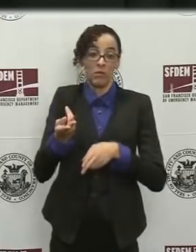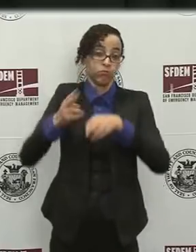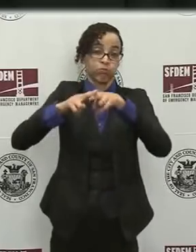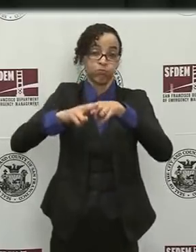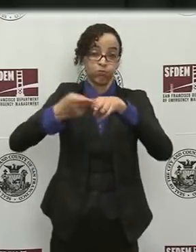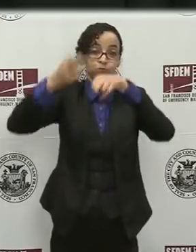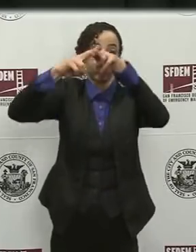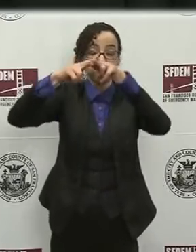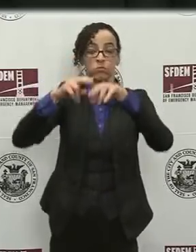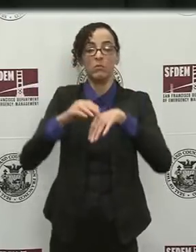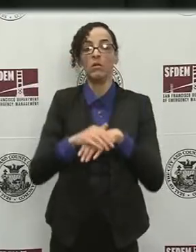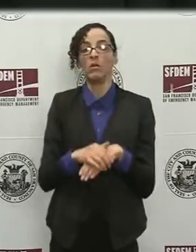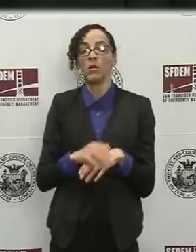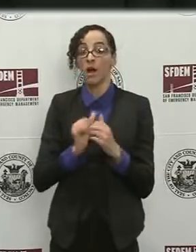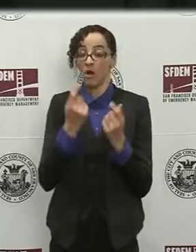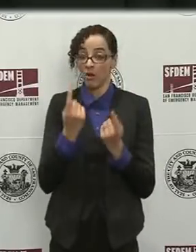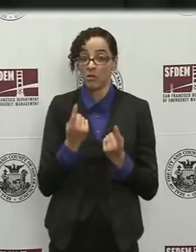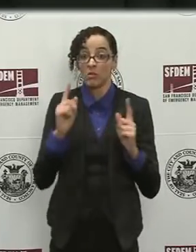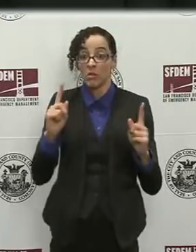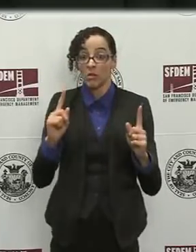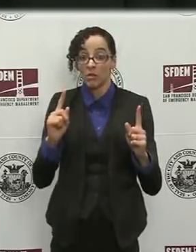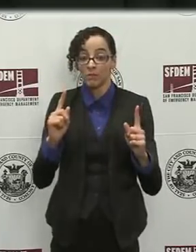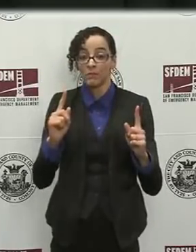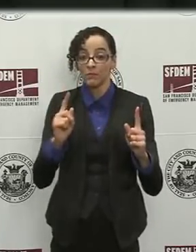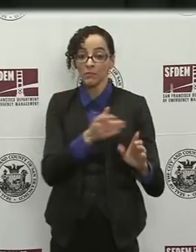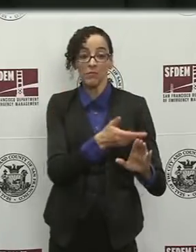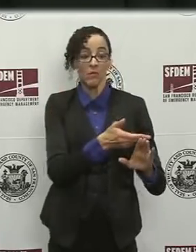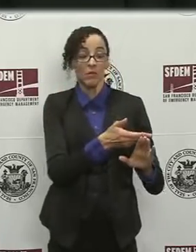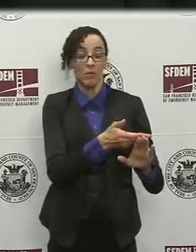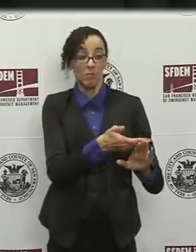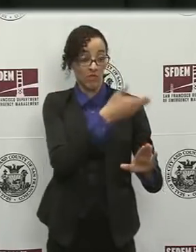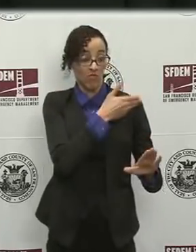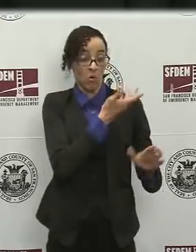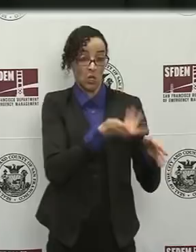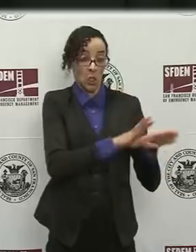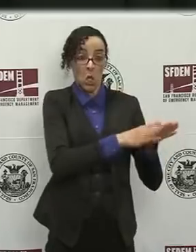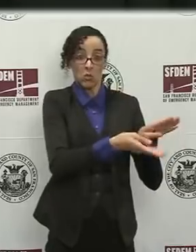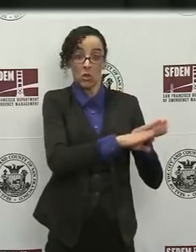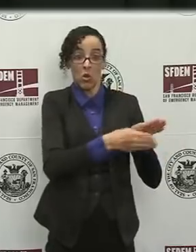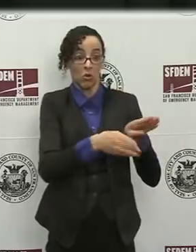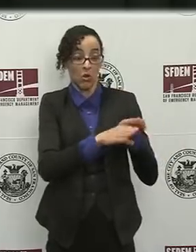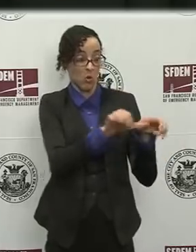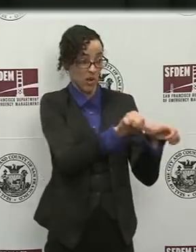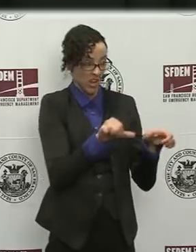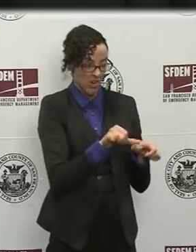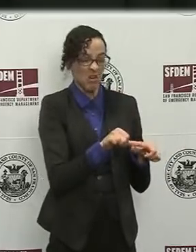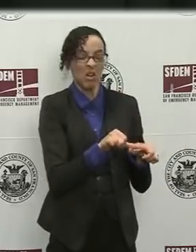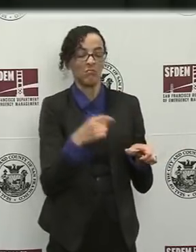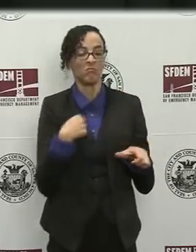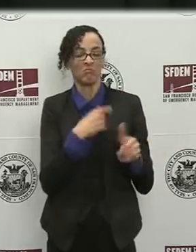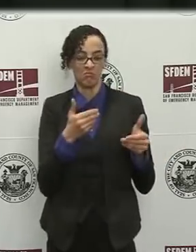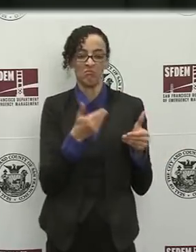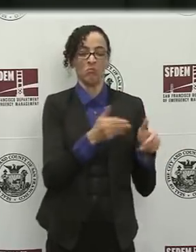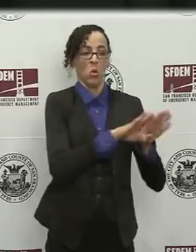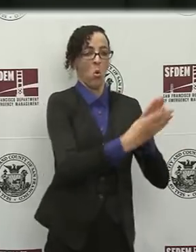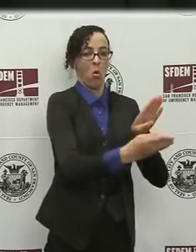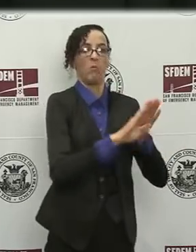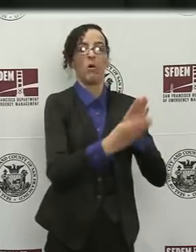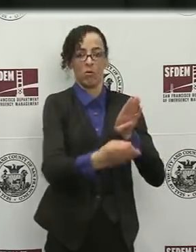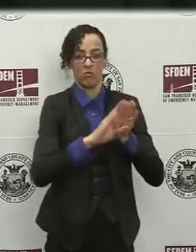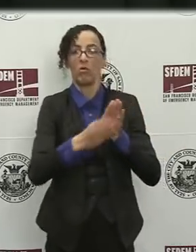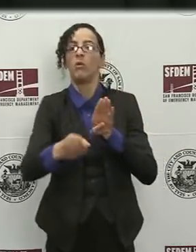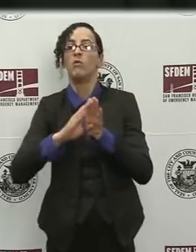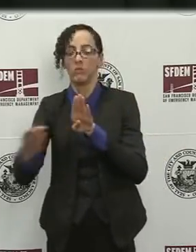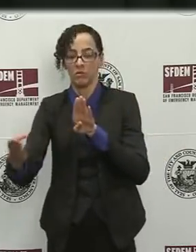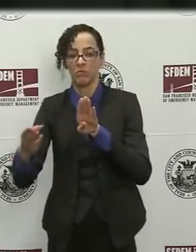We accomplished this by opening previously closed units and by repurposing areas normally used for other functions,